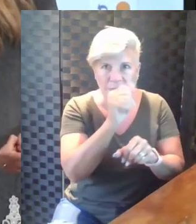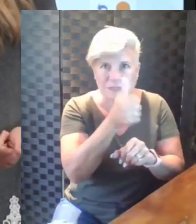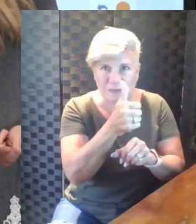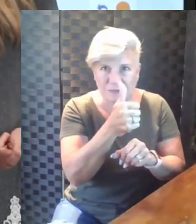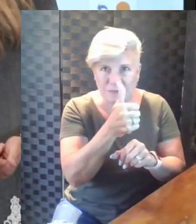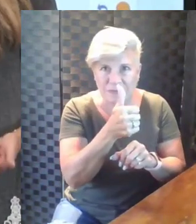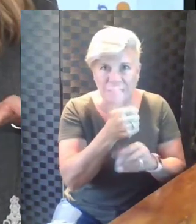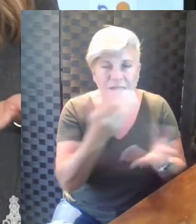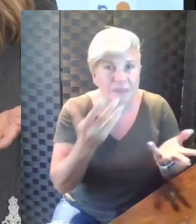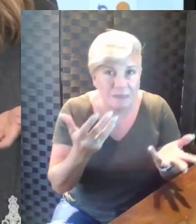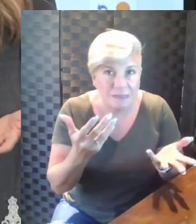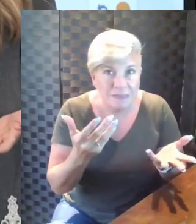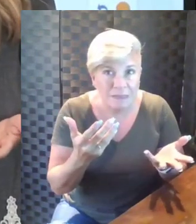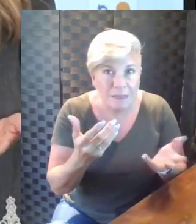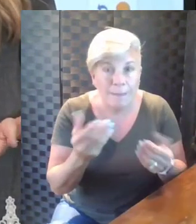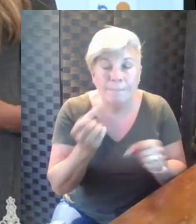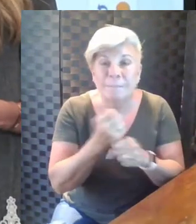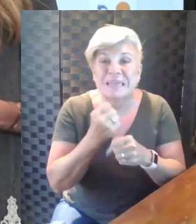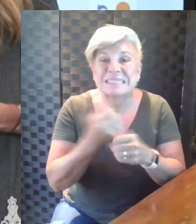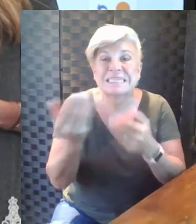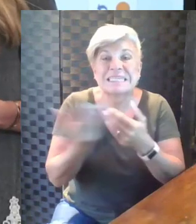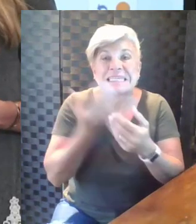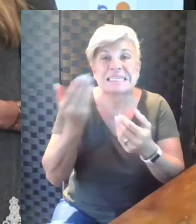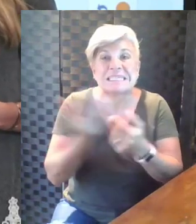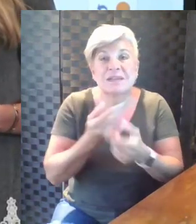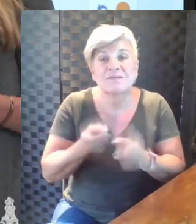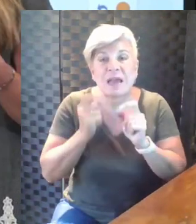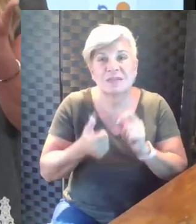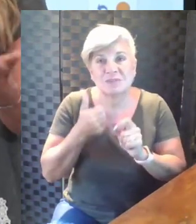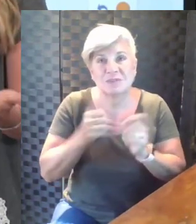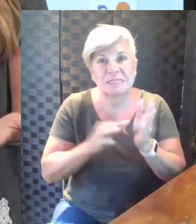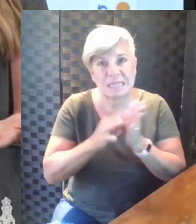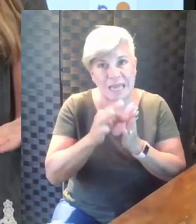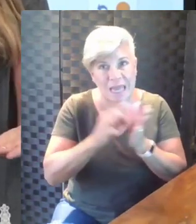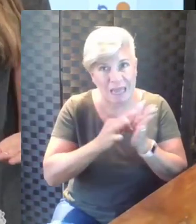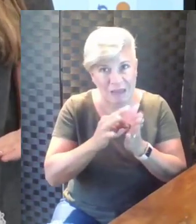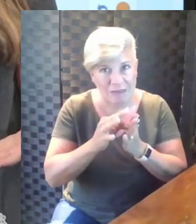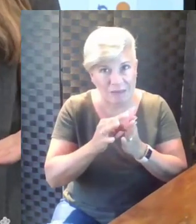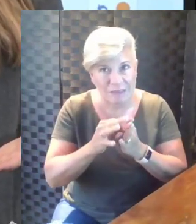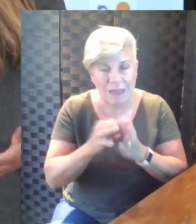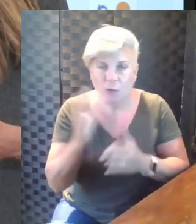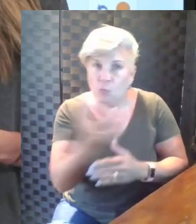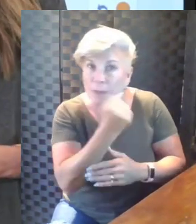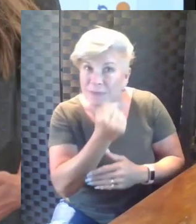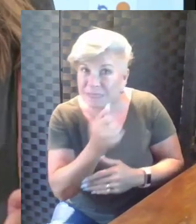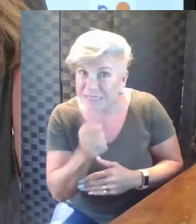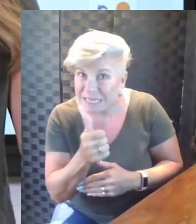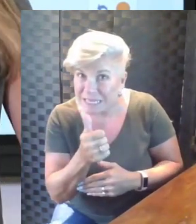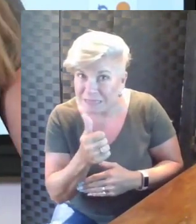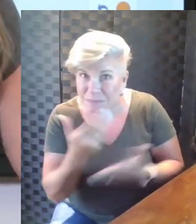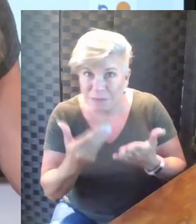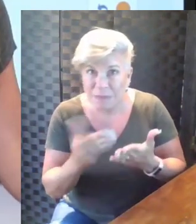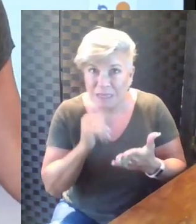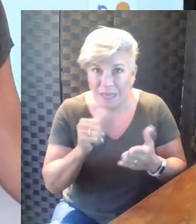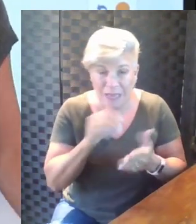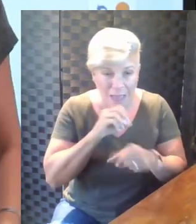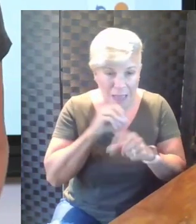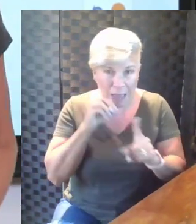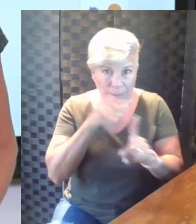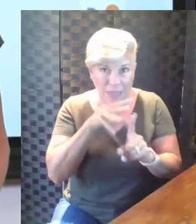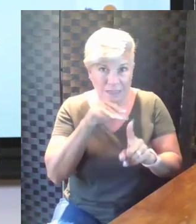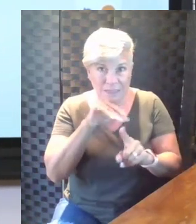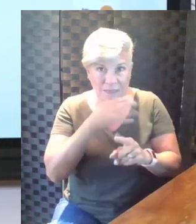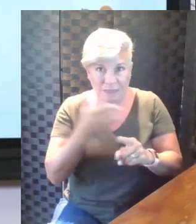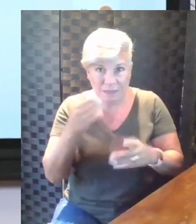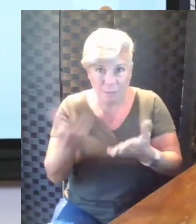said grab a group of 10, it makes it a little easier and a little faster to count. Now, grabbing that 10 may not seem like it applies to the objects